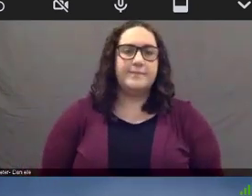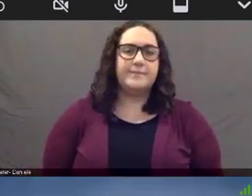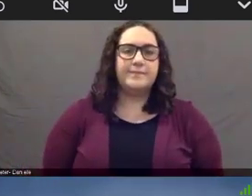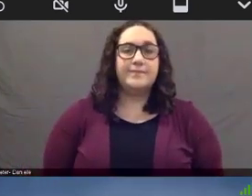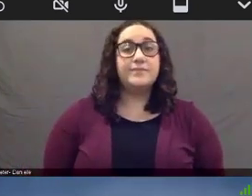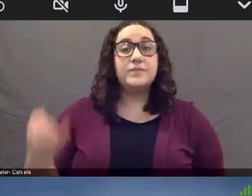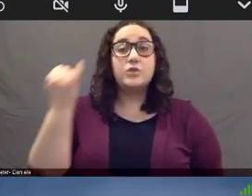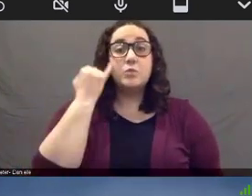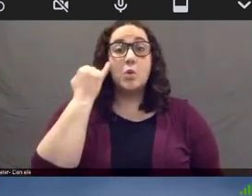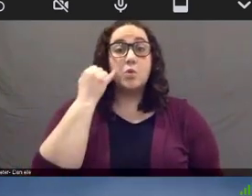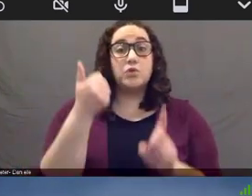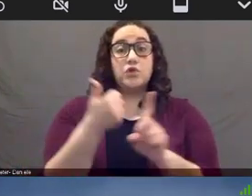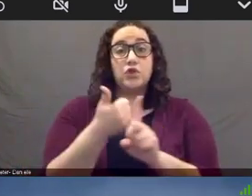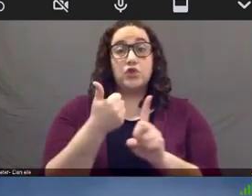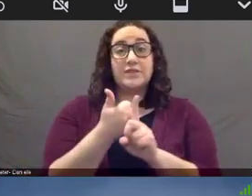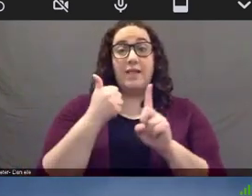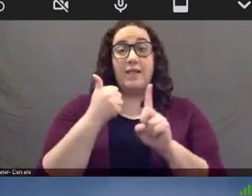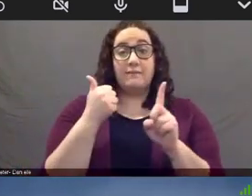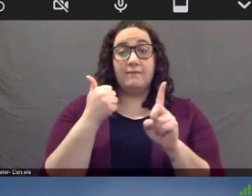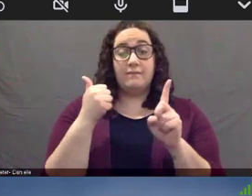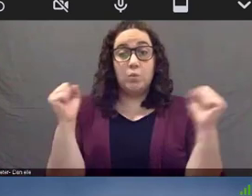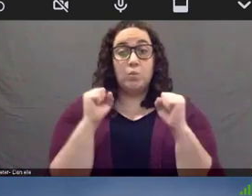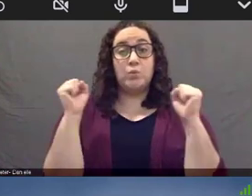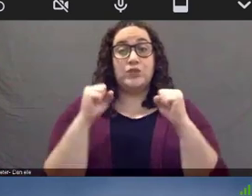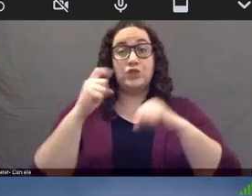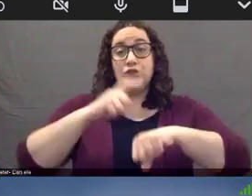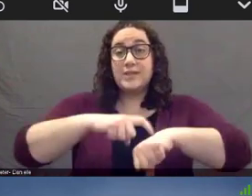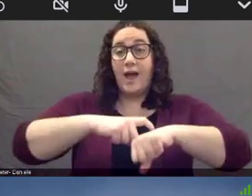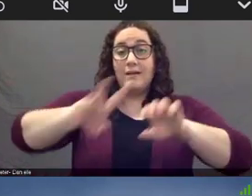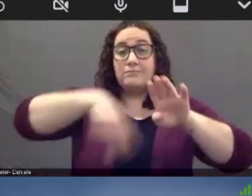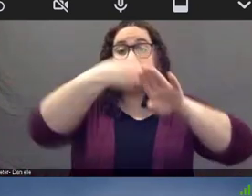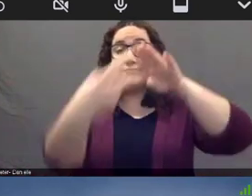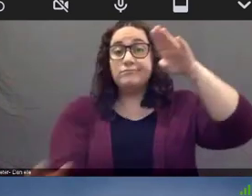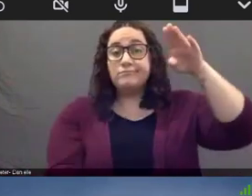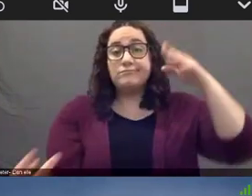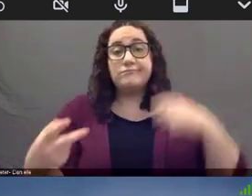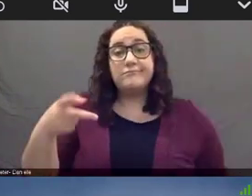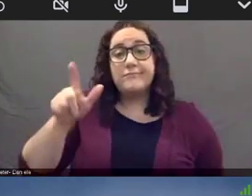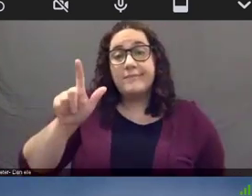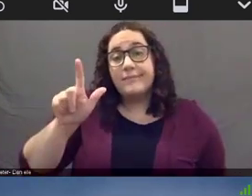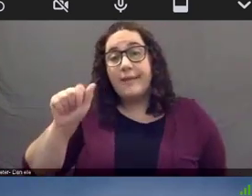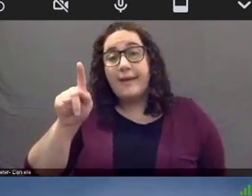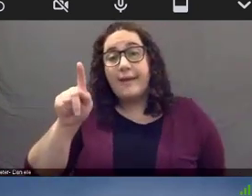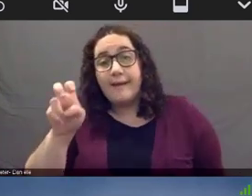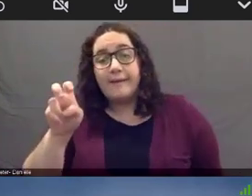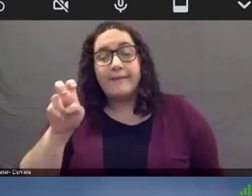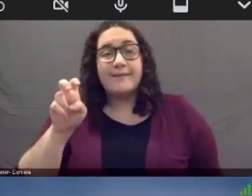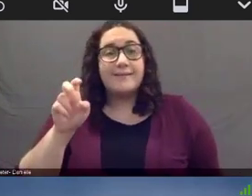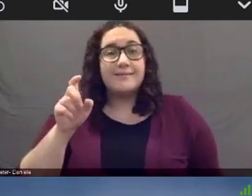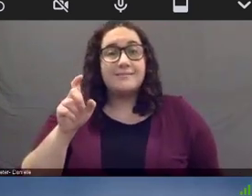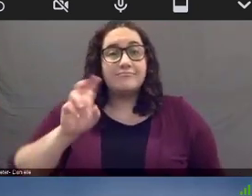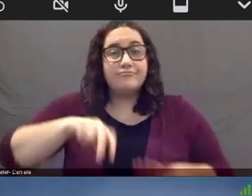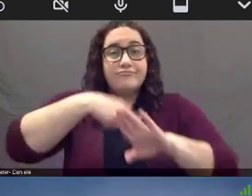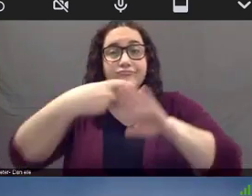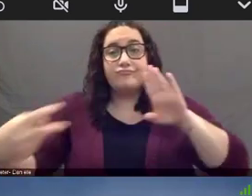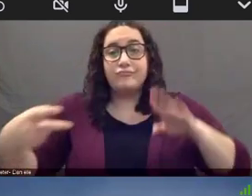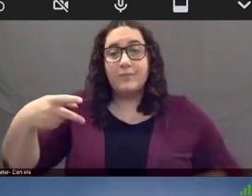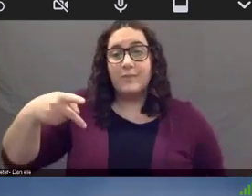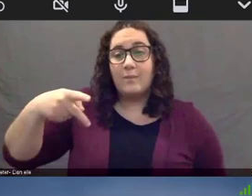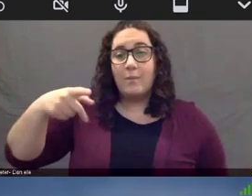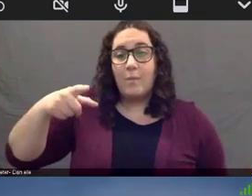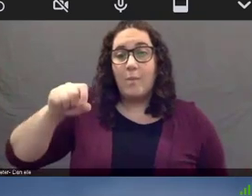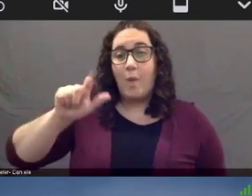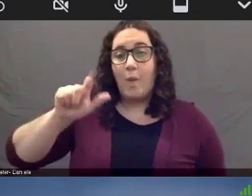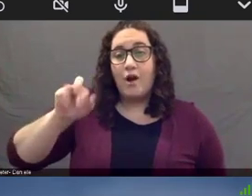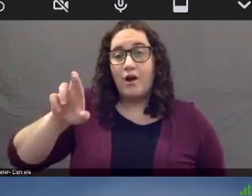We're going to assume that there's no phase change, no heat generation, no energy coming into the person, right? Only energy leaving by